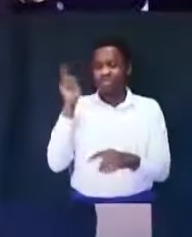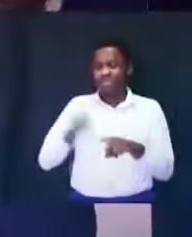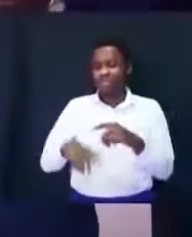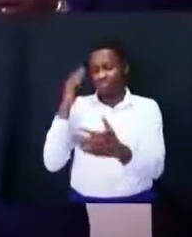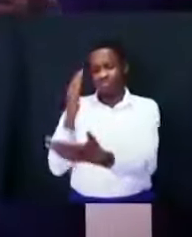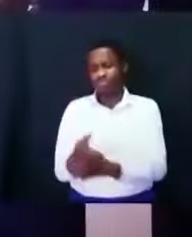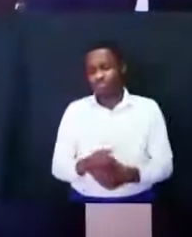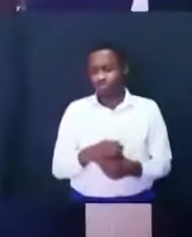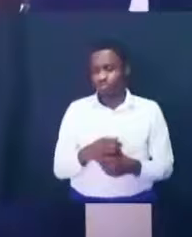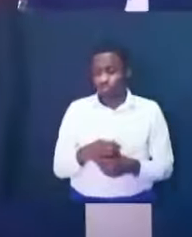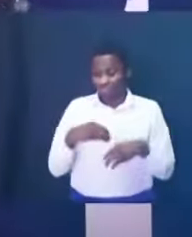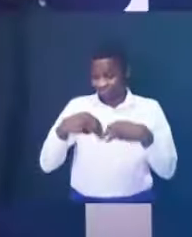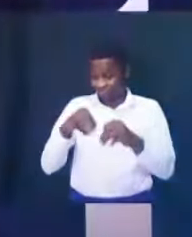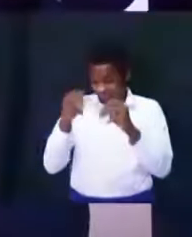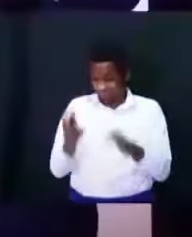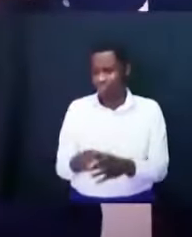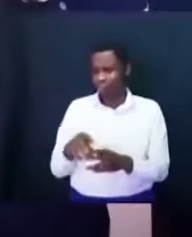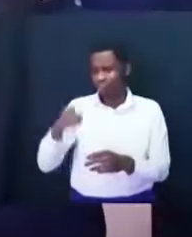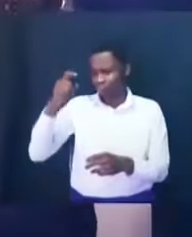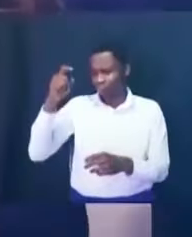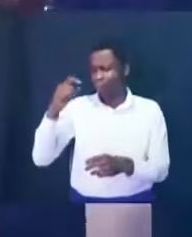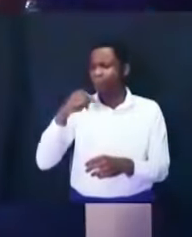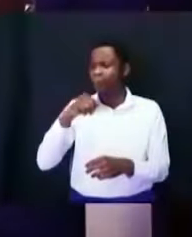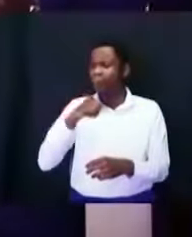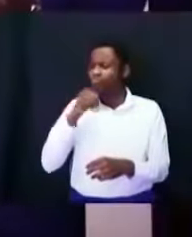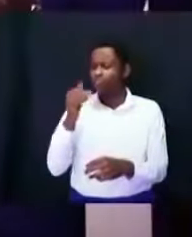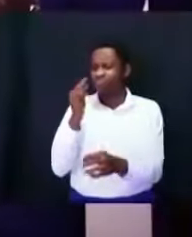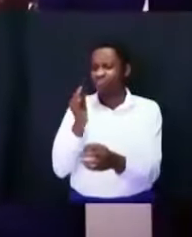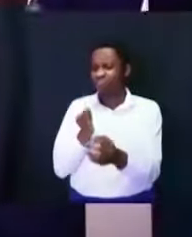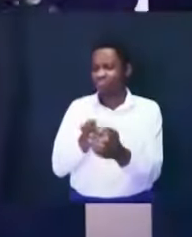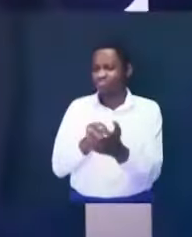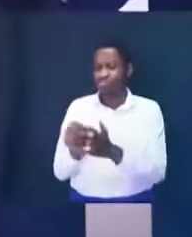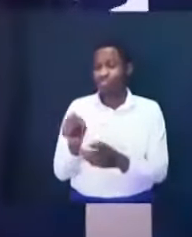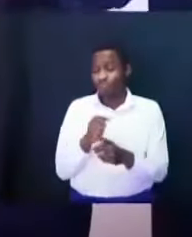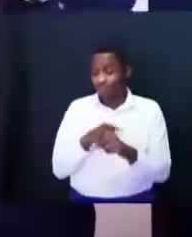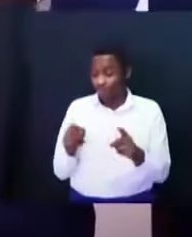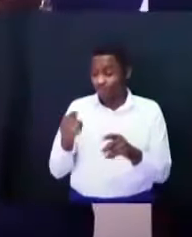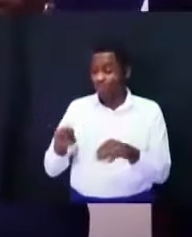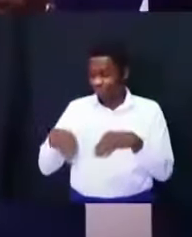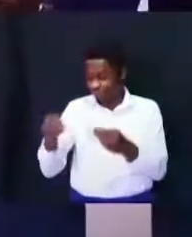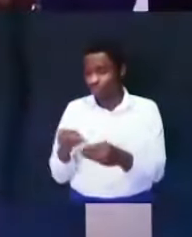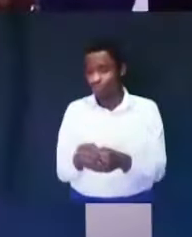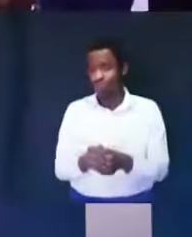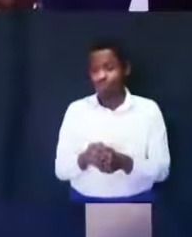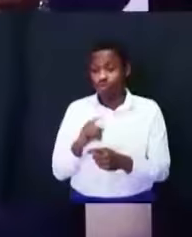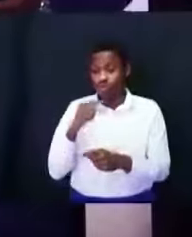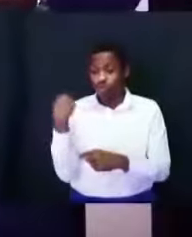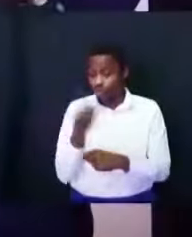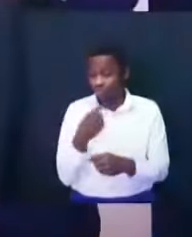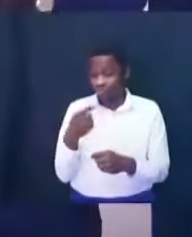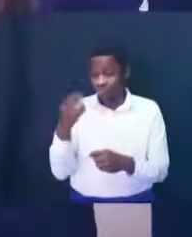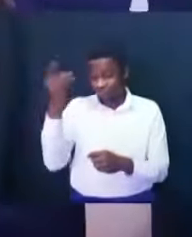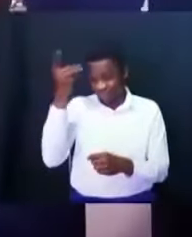Trader a very dishonest one but he always give you some for what he takes